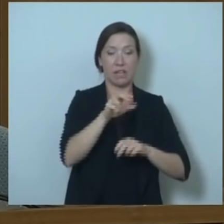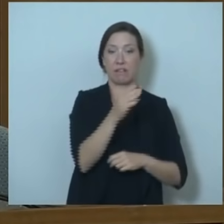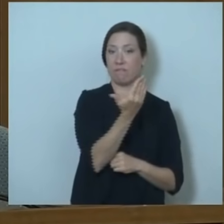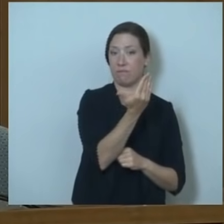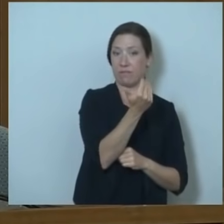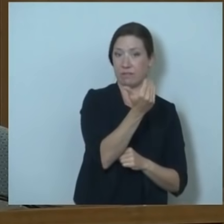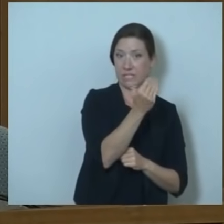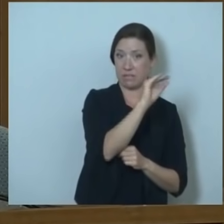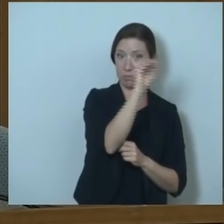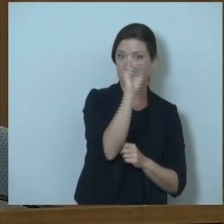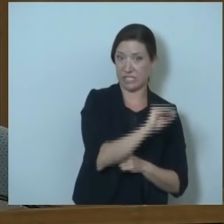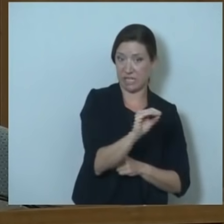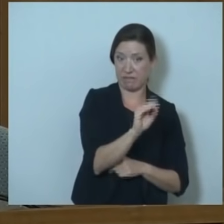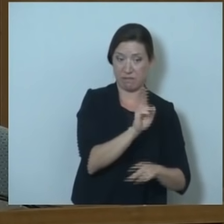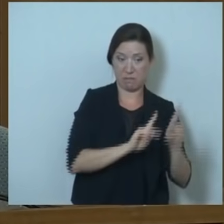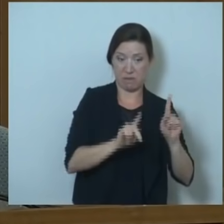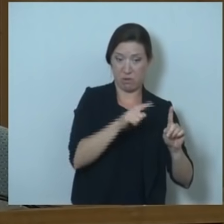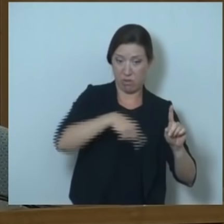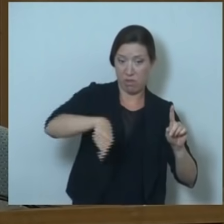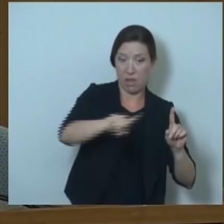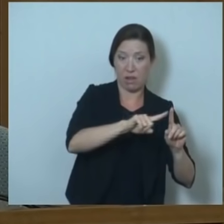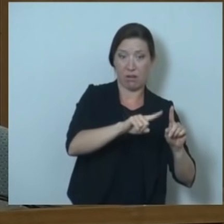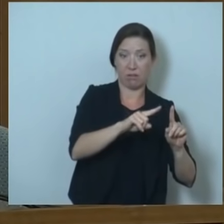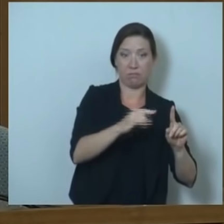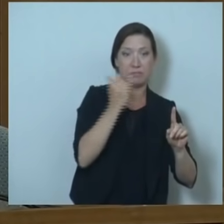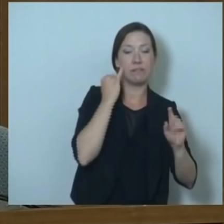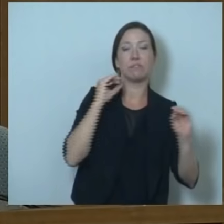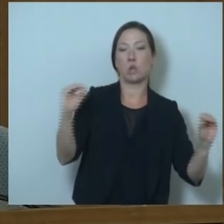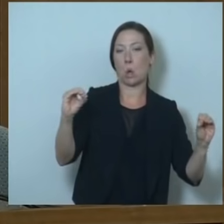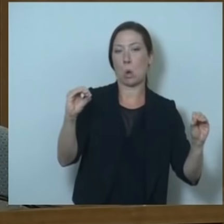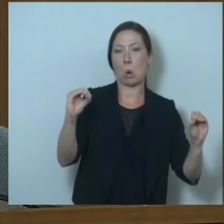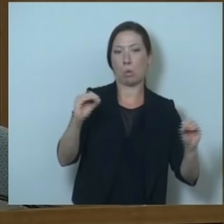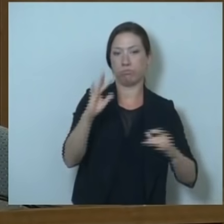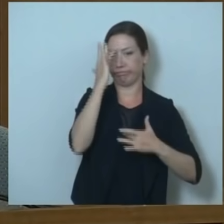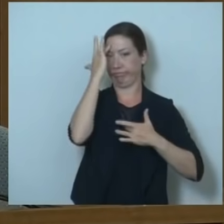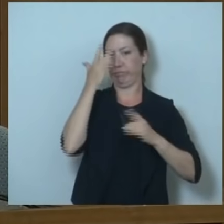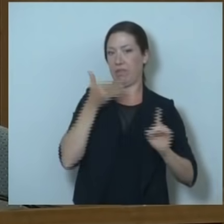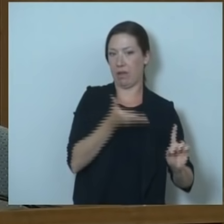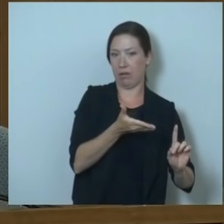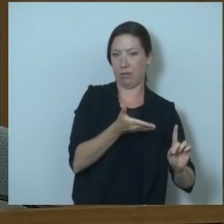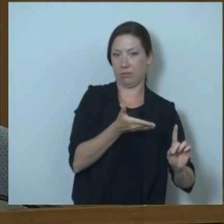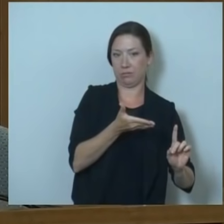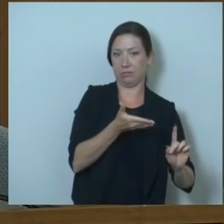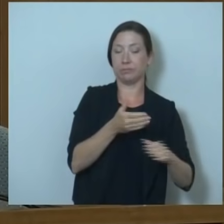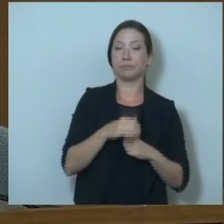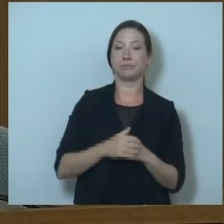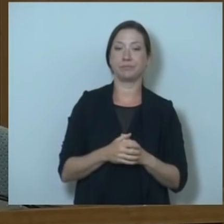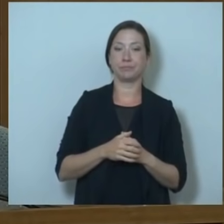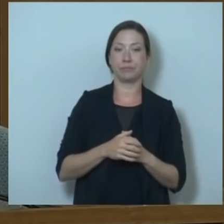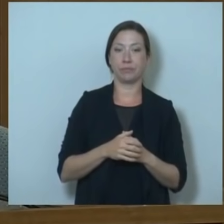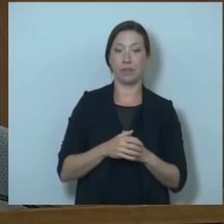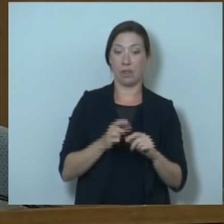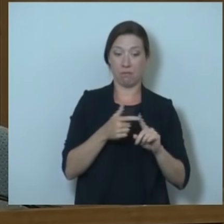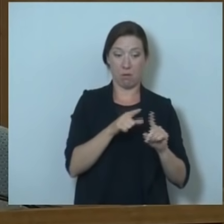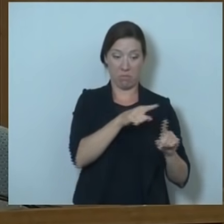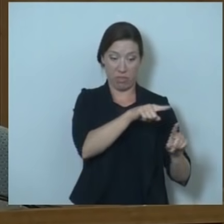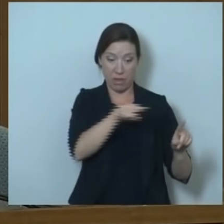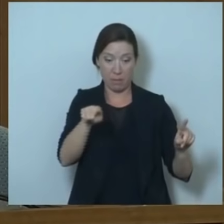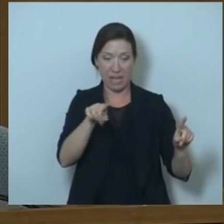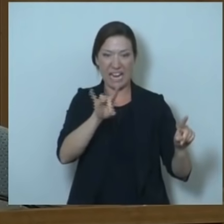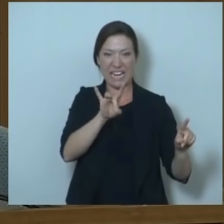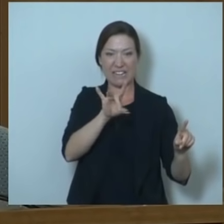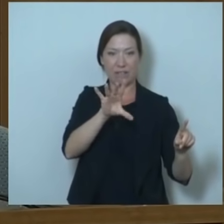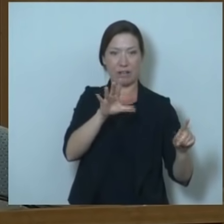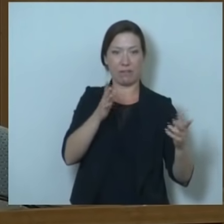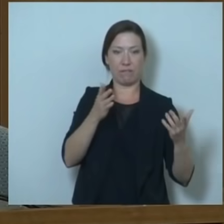if you do not have any positives in your facility. 85 of the assisted livings have begun their